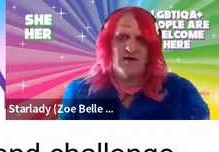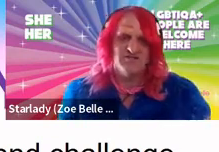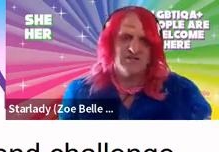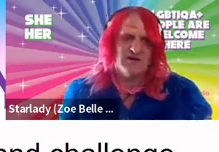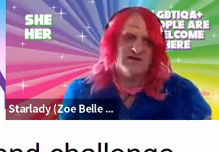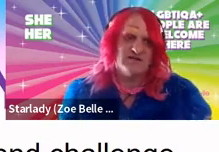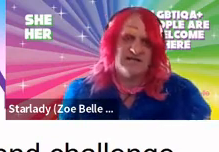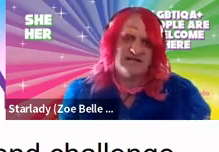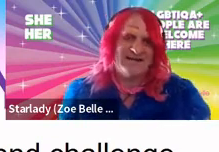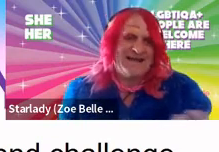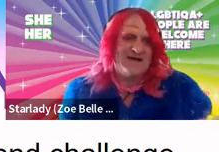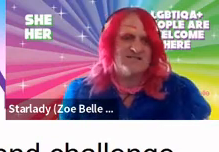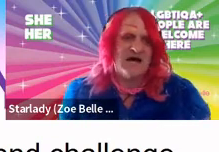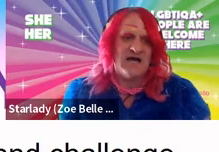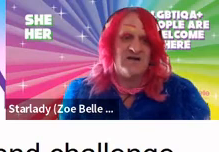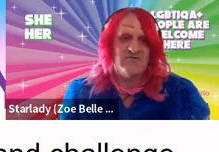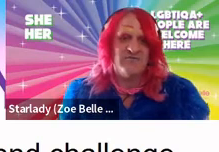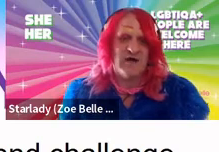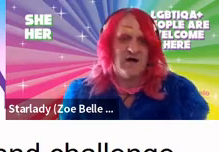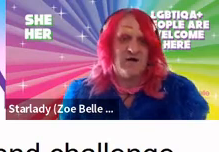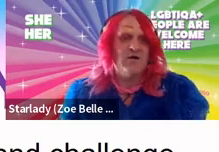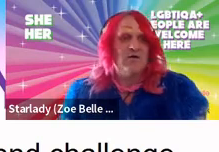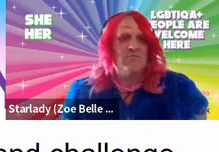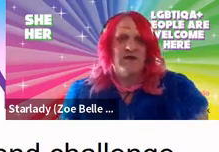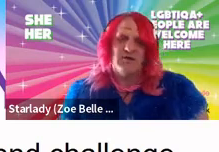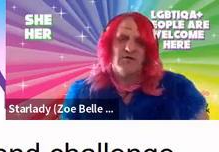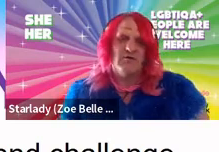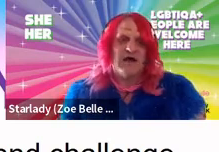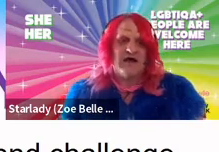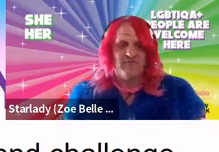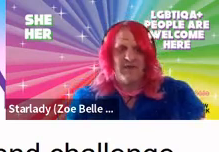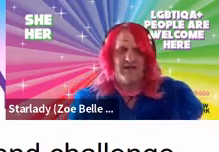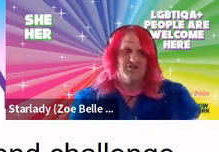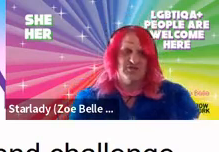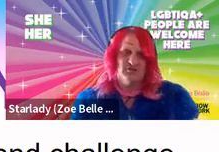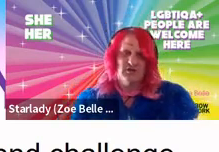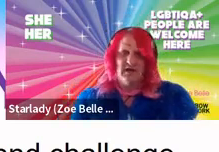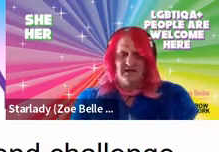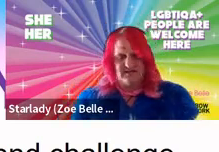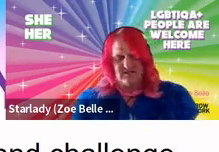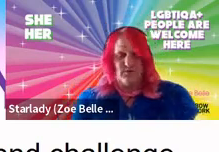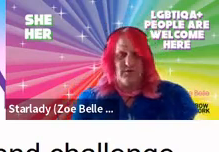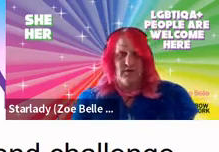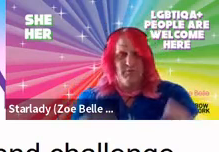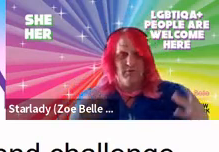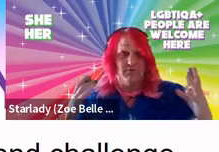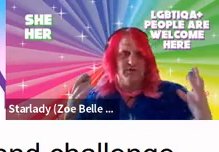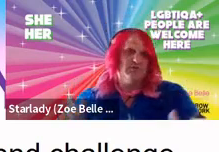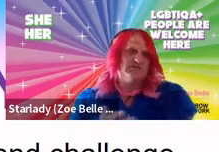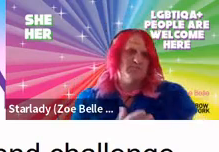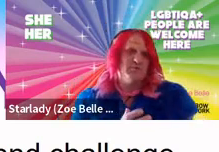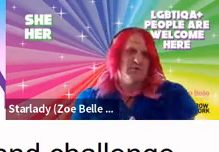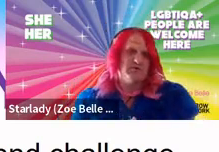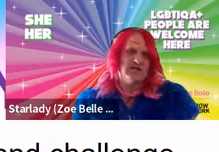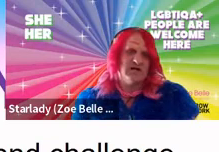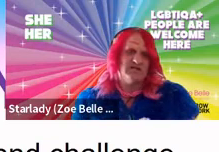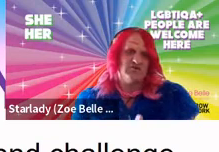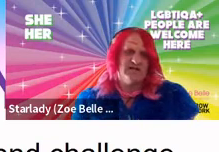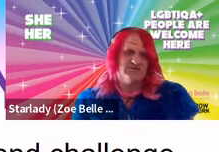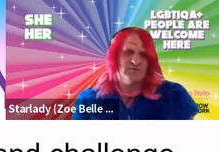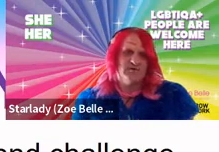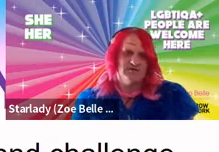to affirm our gender identity outside of medical affirmation. And it's just really important that we